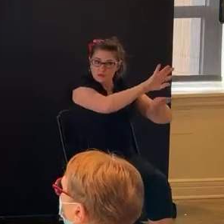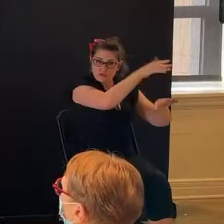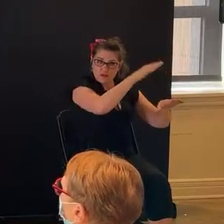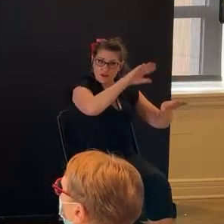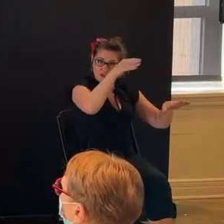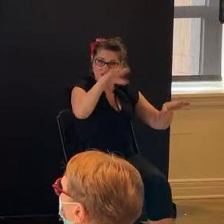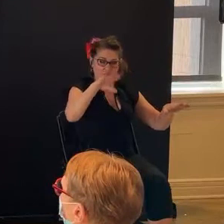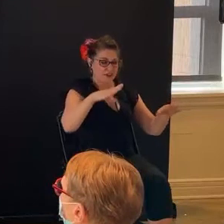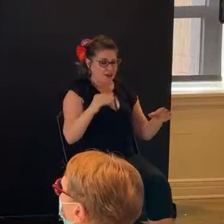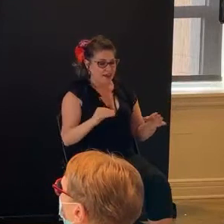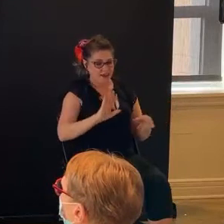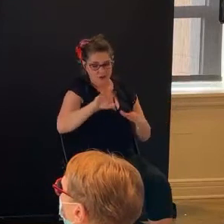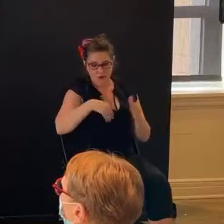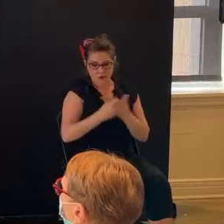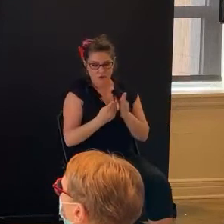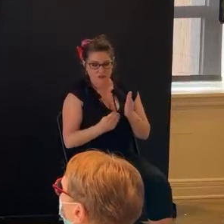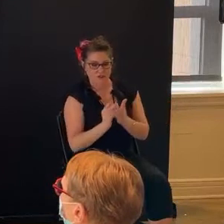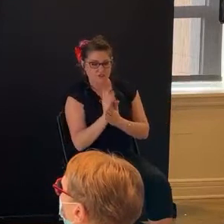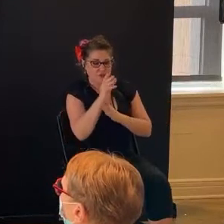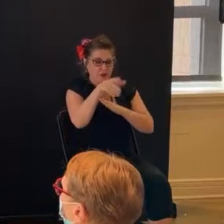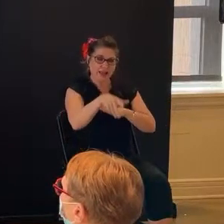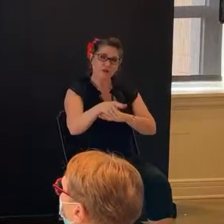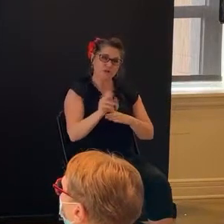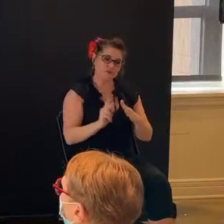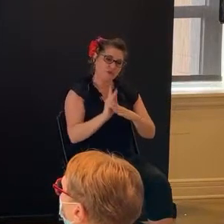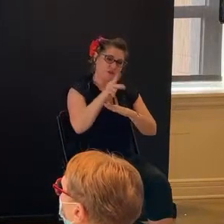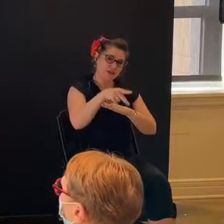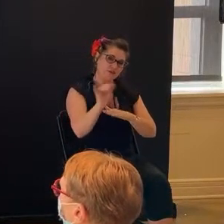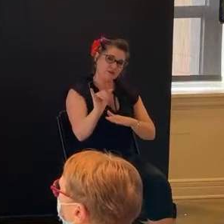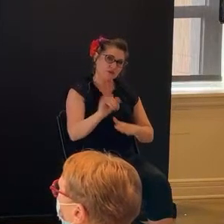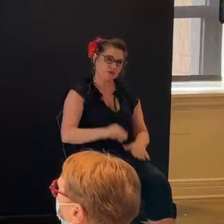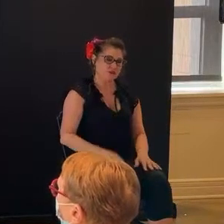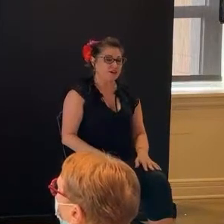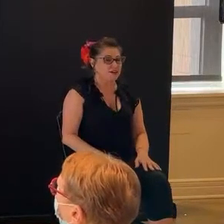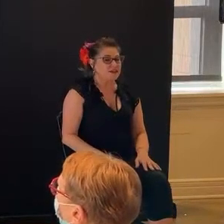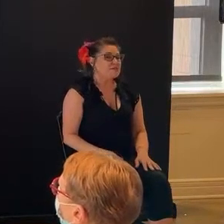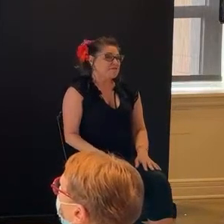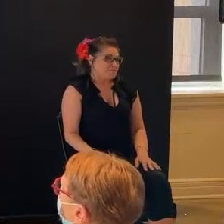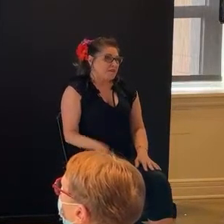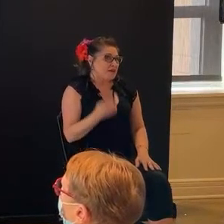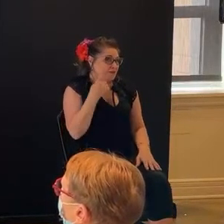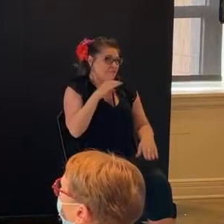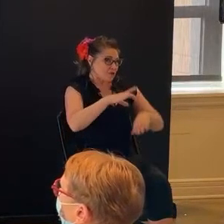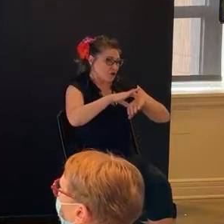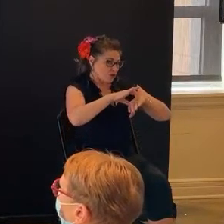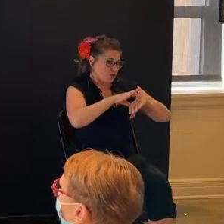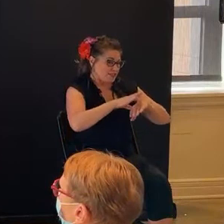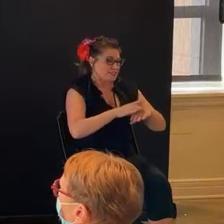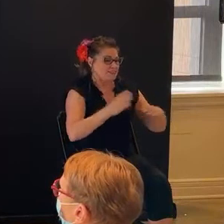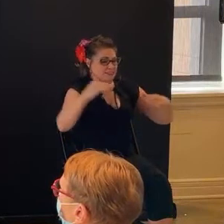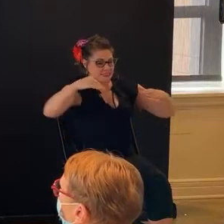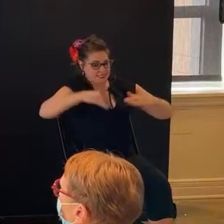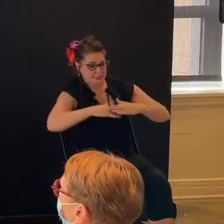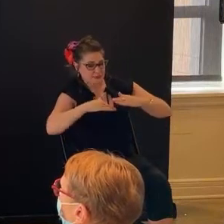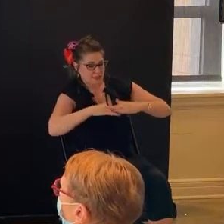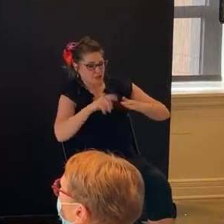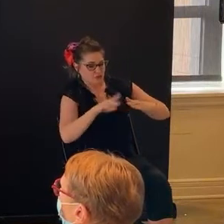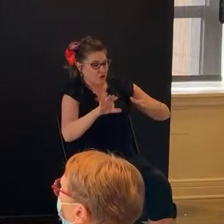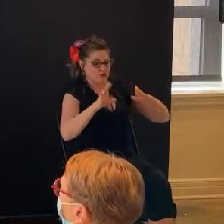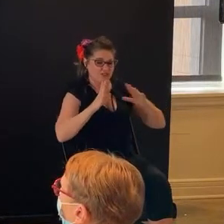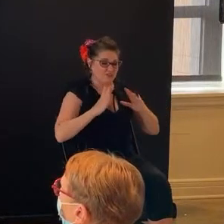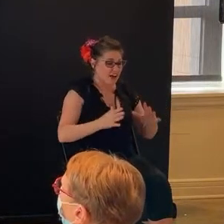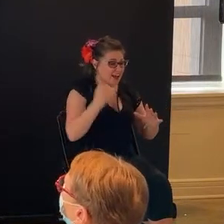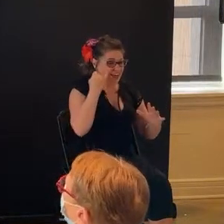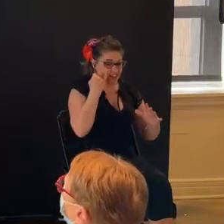and all of our volcanoes. In terms of earthquakes, subduction zones wouldn't be a problem if the plates